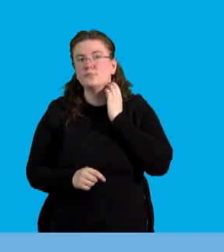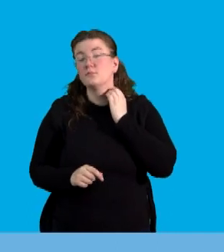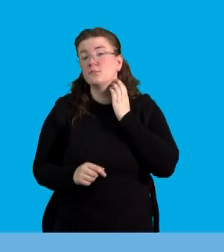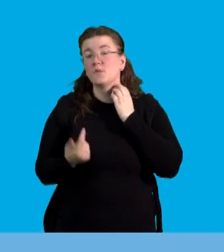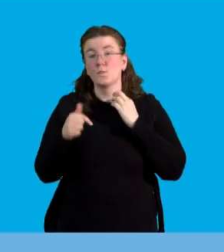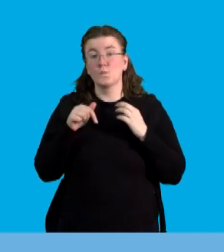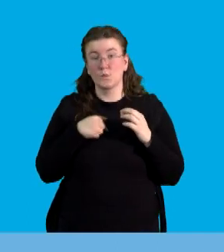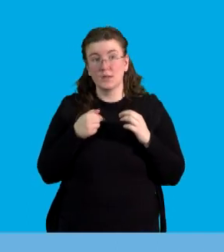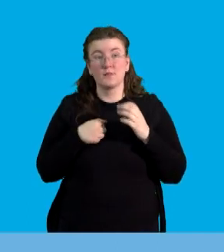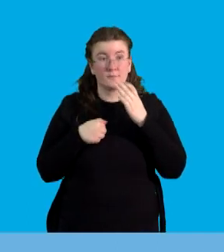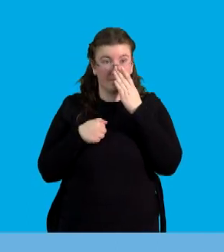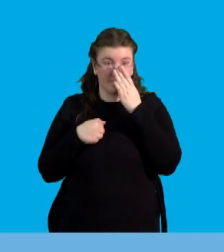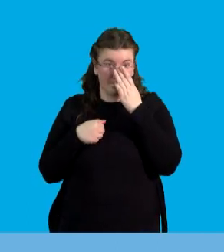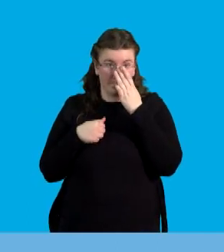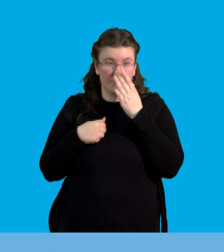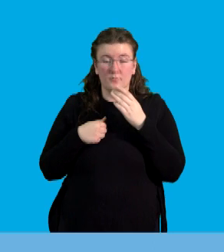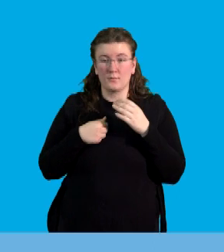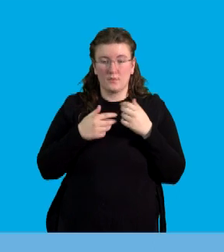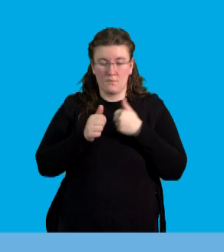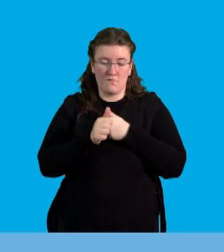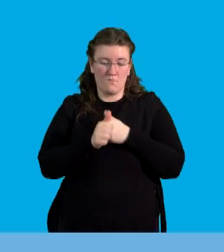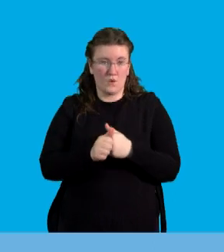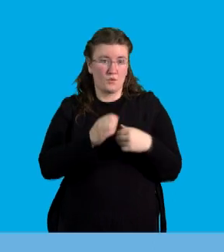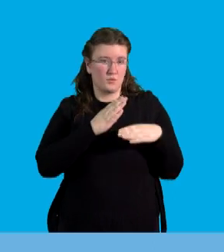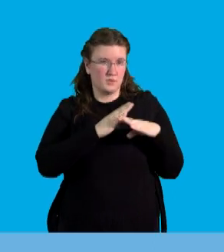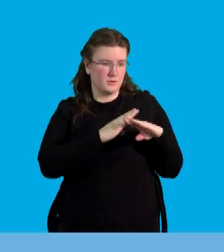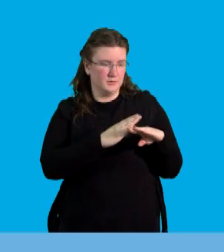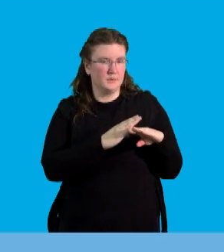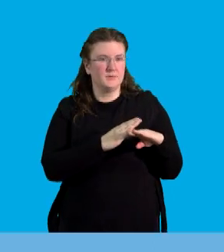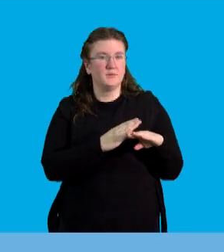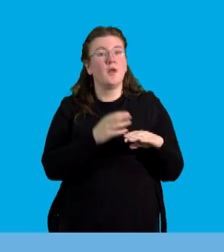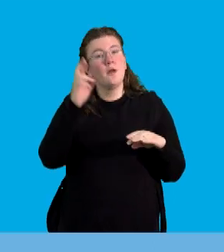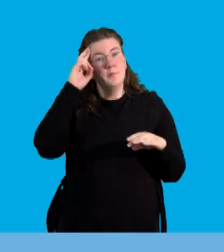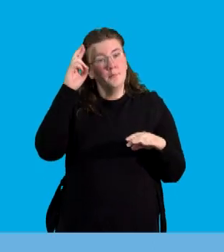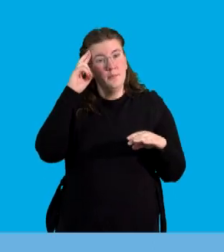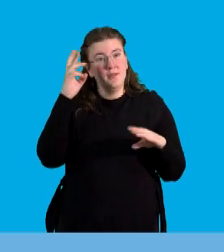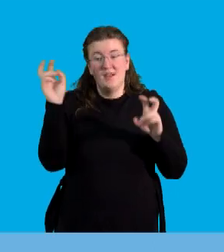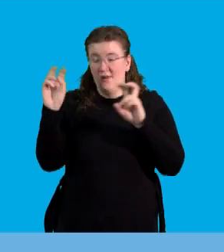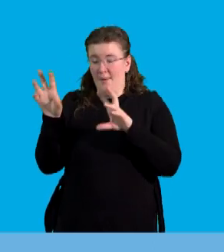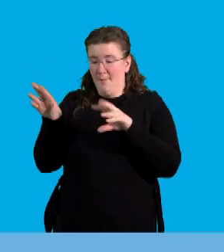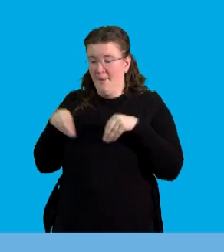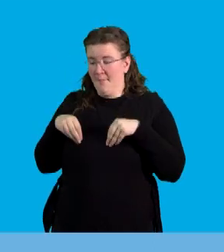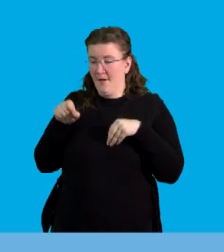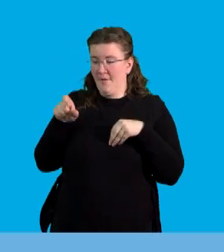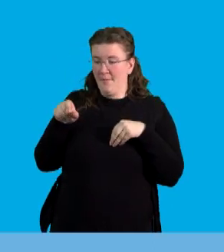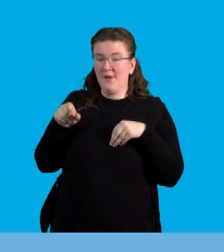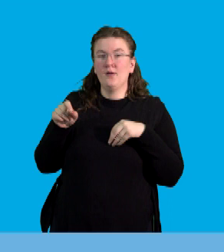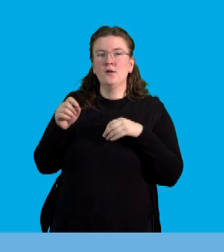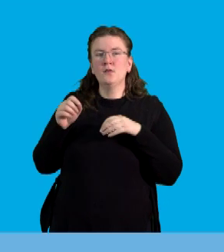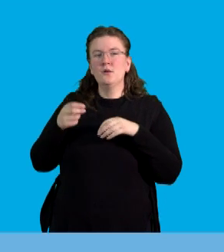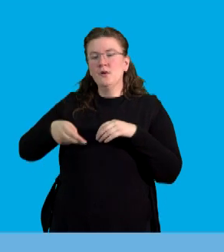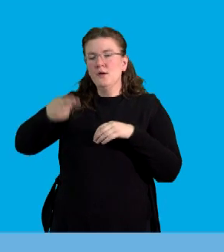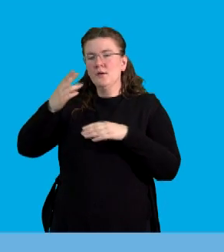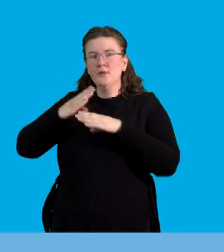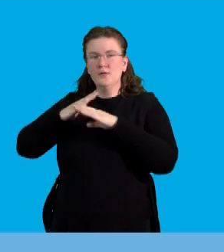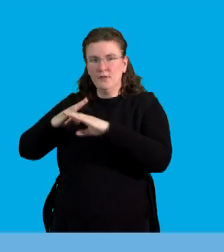So in keeping with the resistors, we also need to remember that conductors with a very high resistance